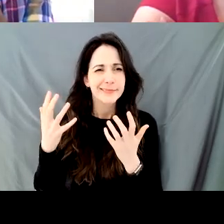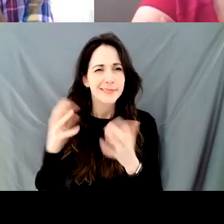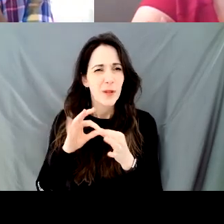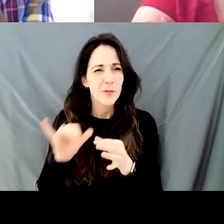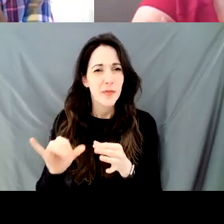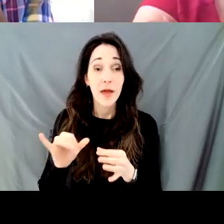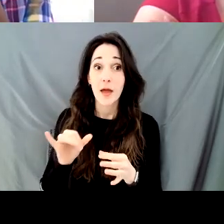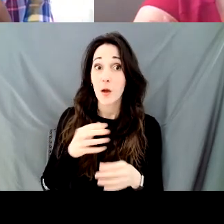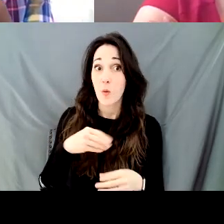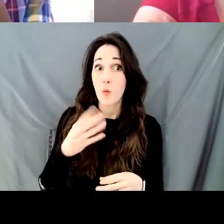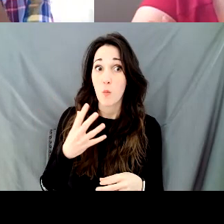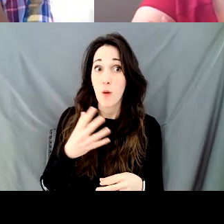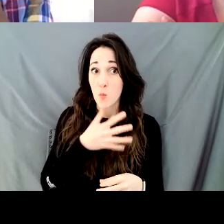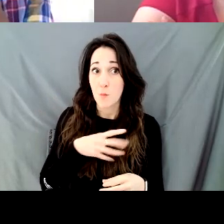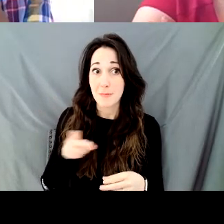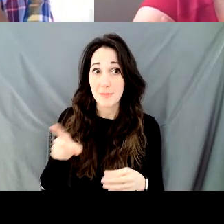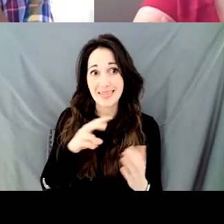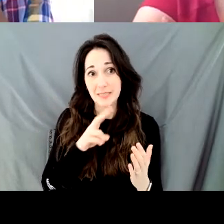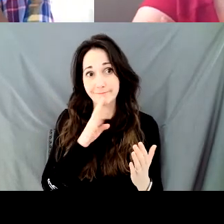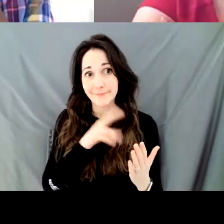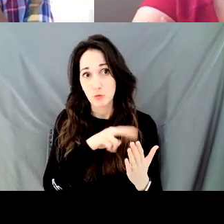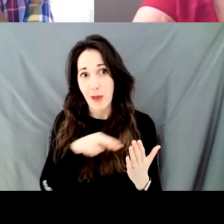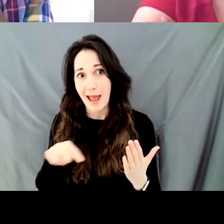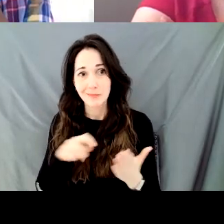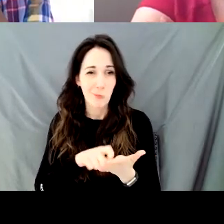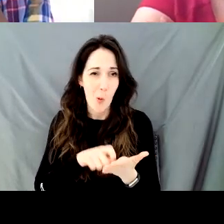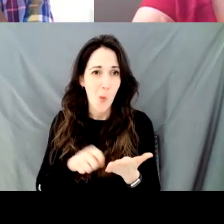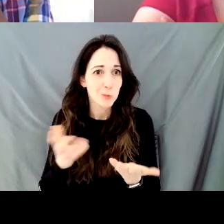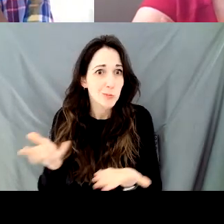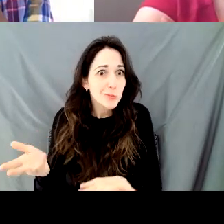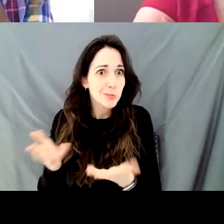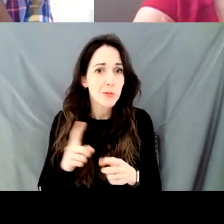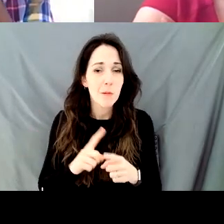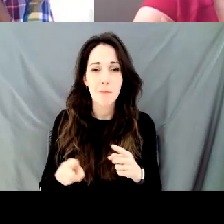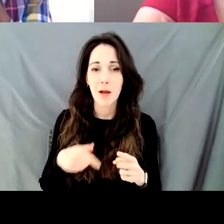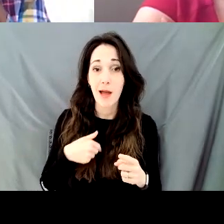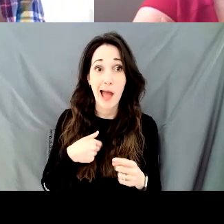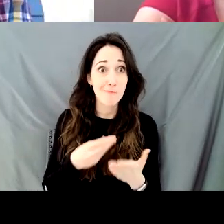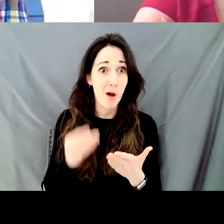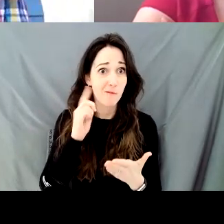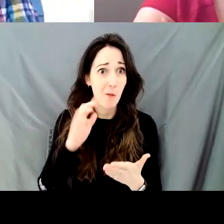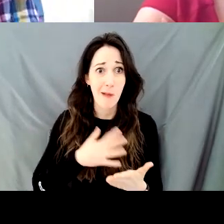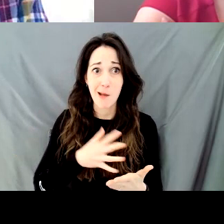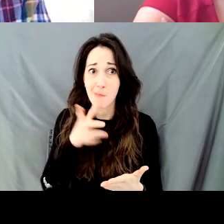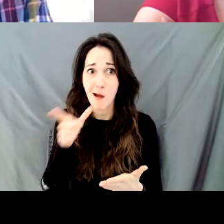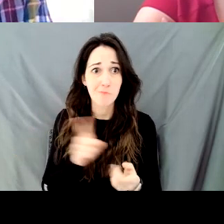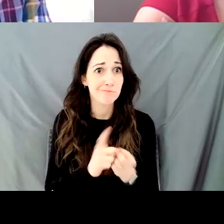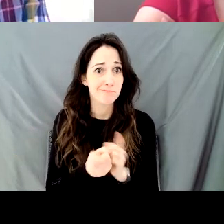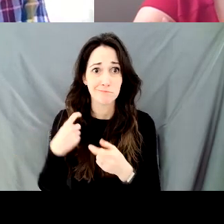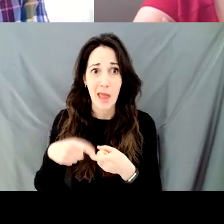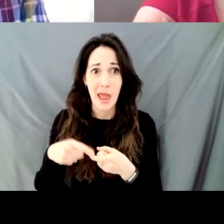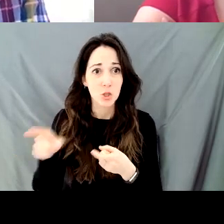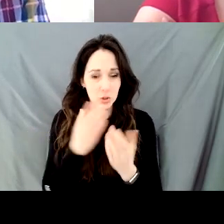it is really good. I actually got it from my mom in Spanish, and she like ate it up in like 48